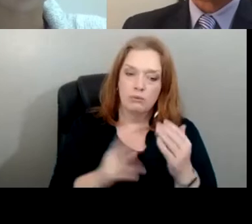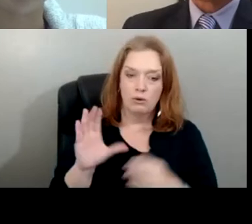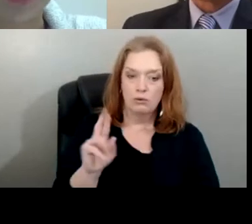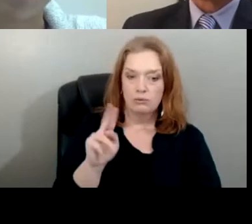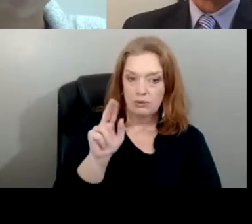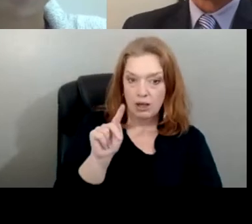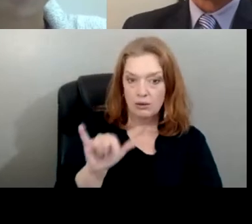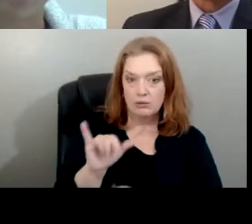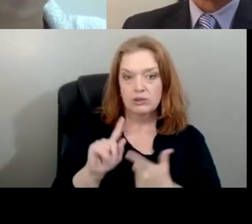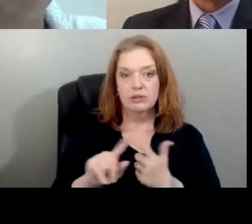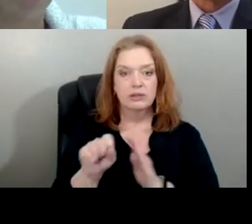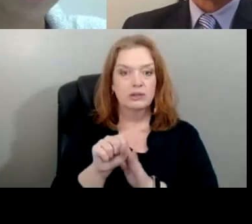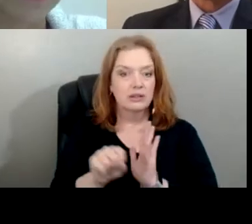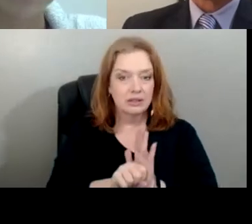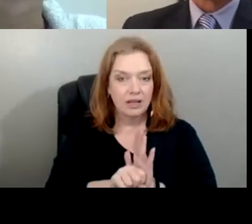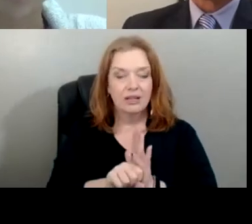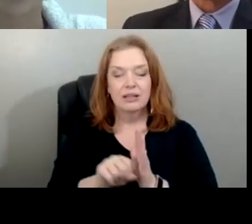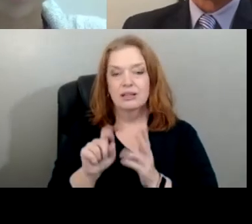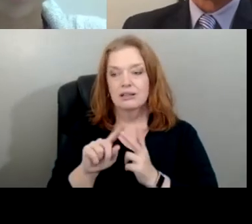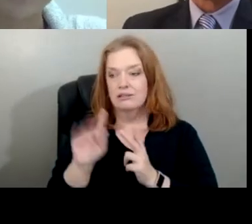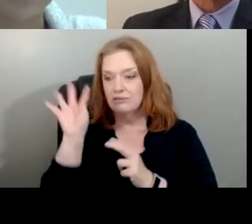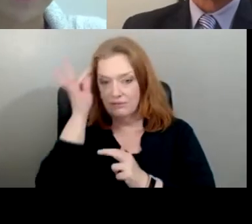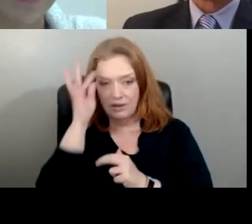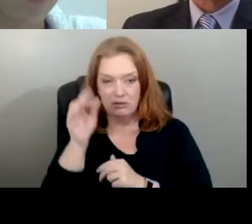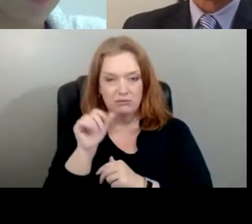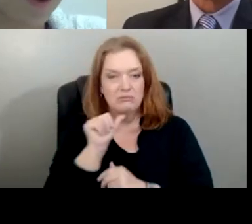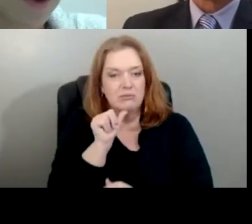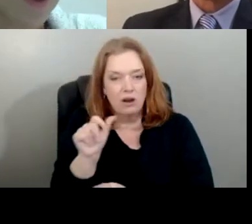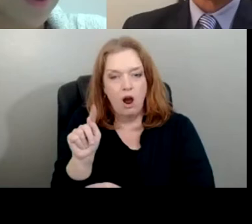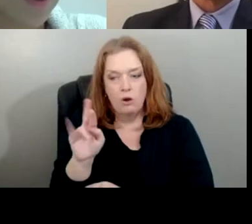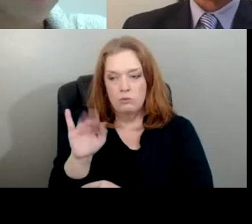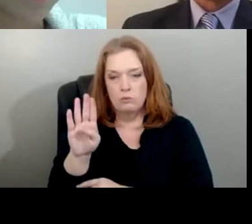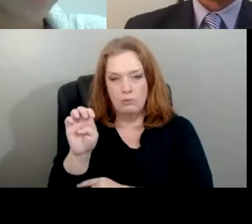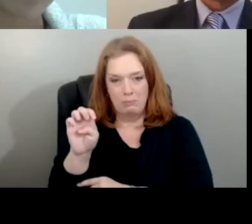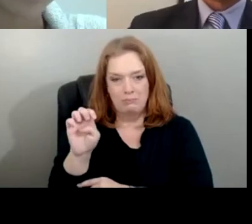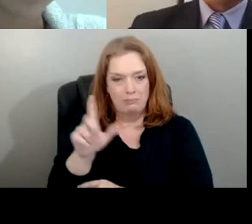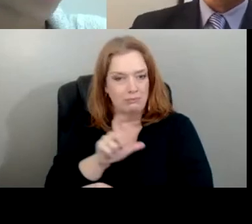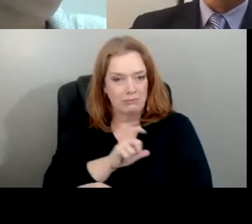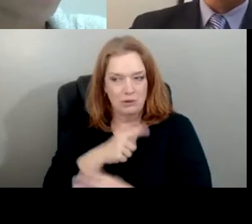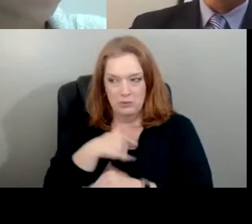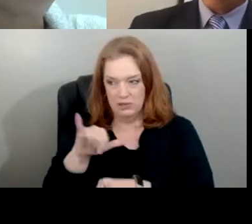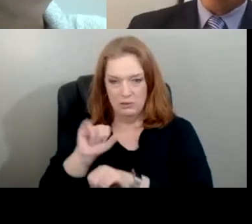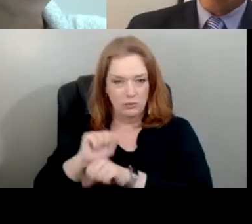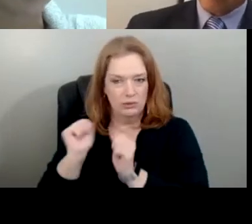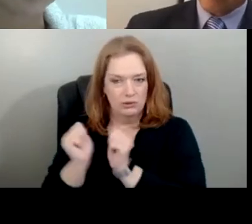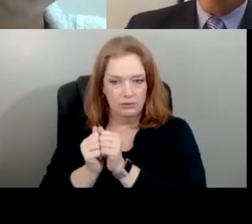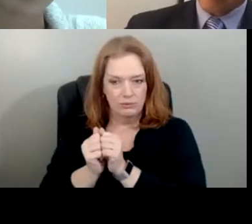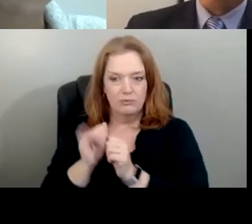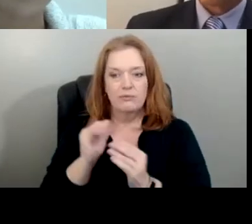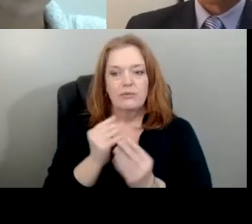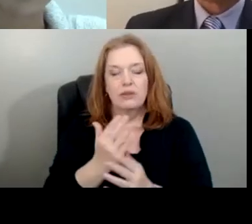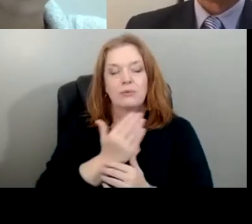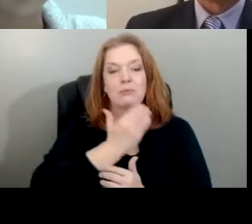other non-tribal law enforcements regardless anyhow. So that will ensure the best available resources